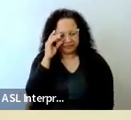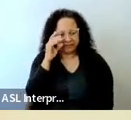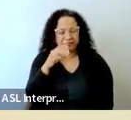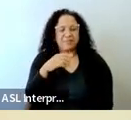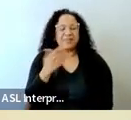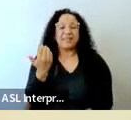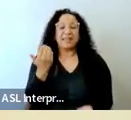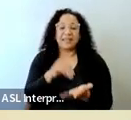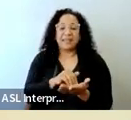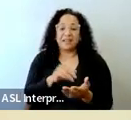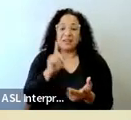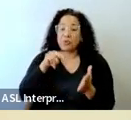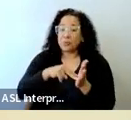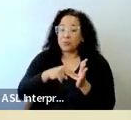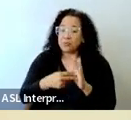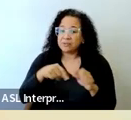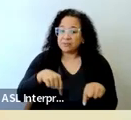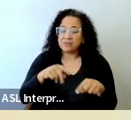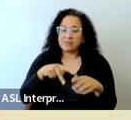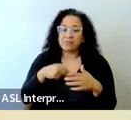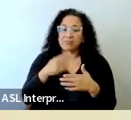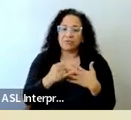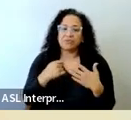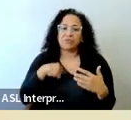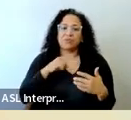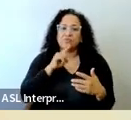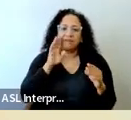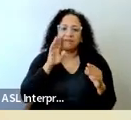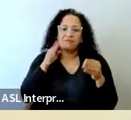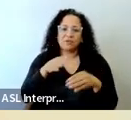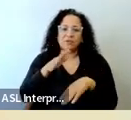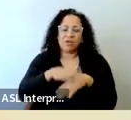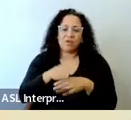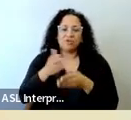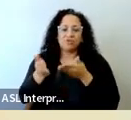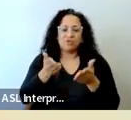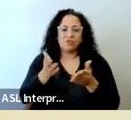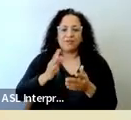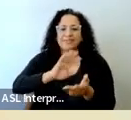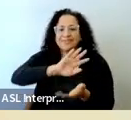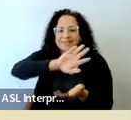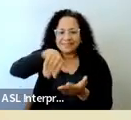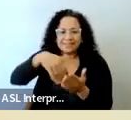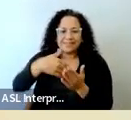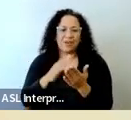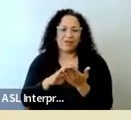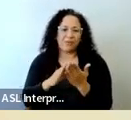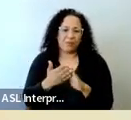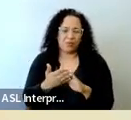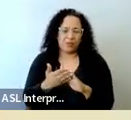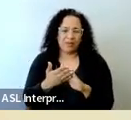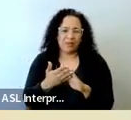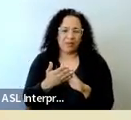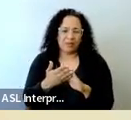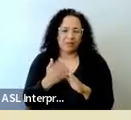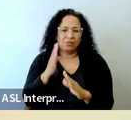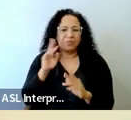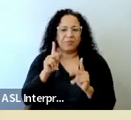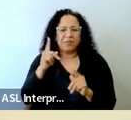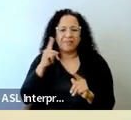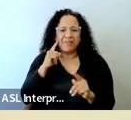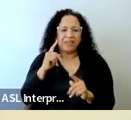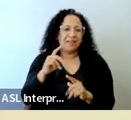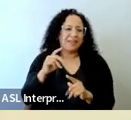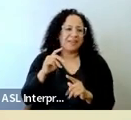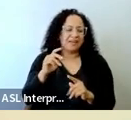And again, the purpose of our project, we were really focused on serving our entire community. You know, people think Eastern,